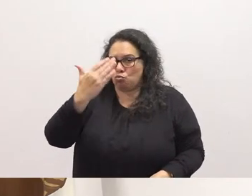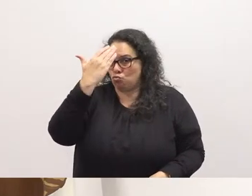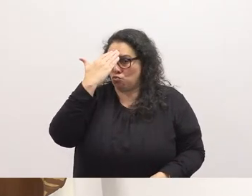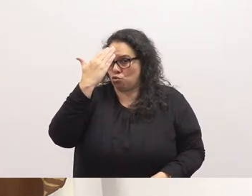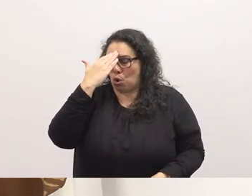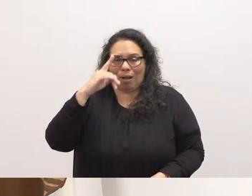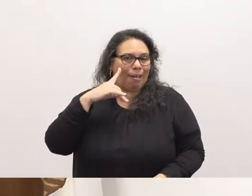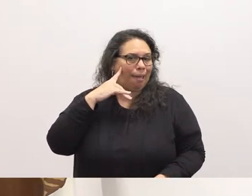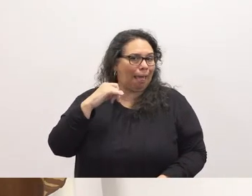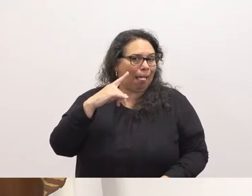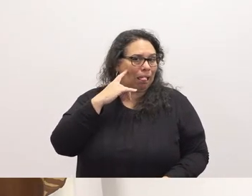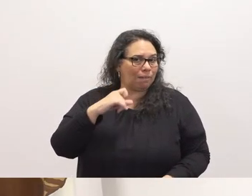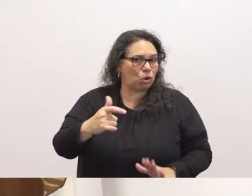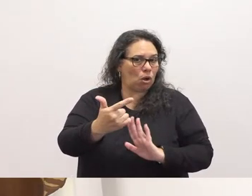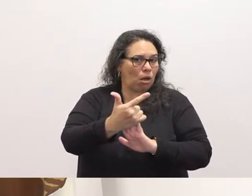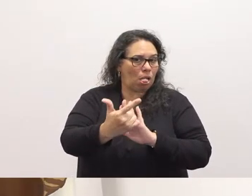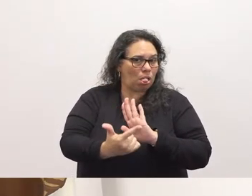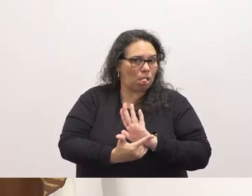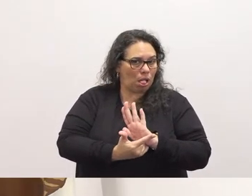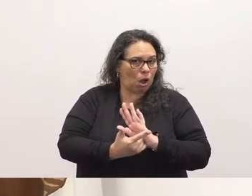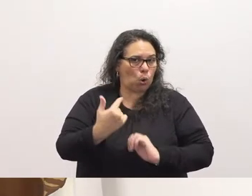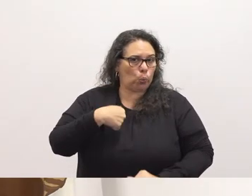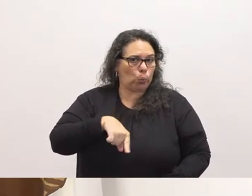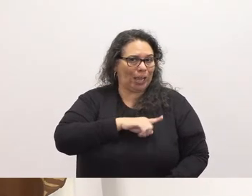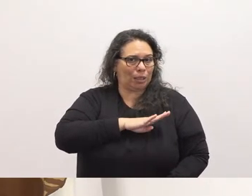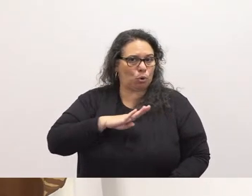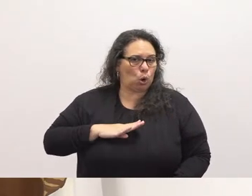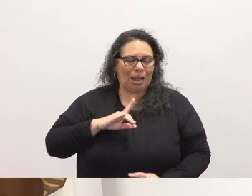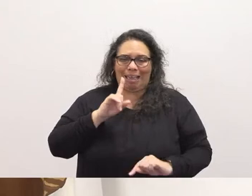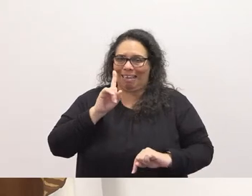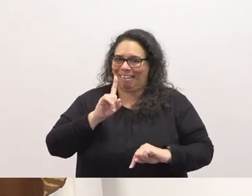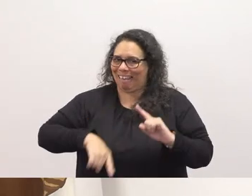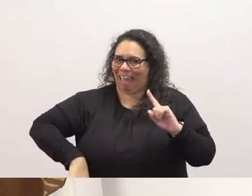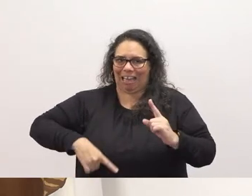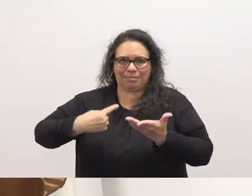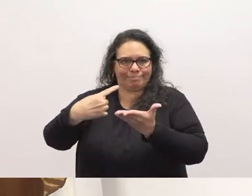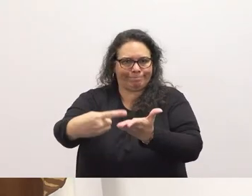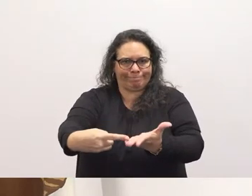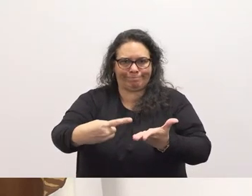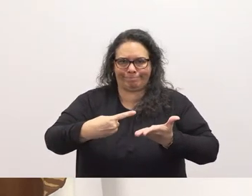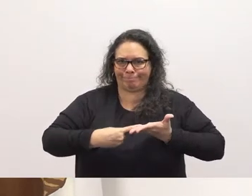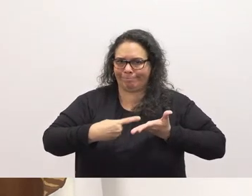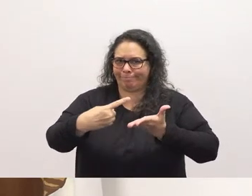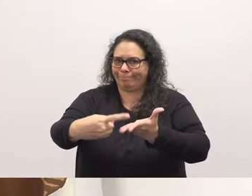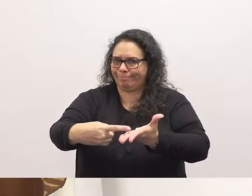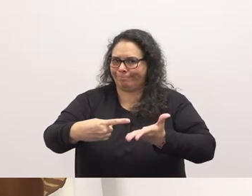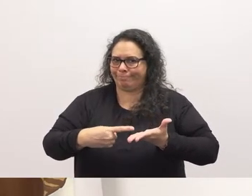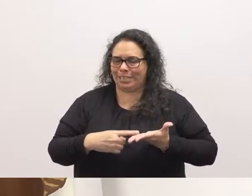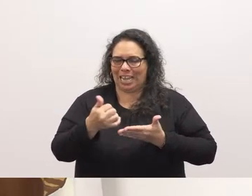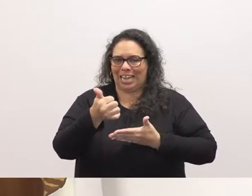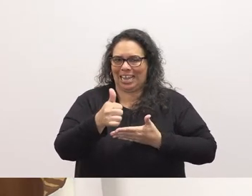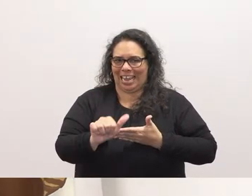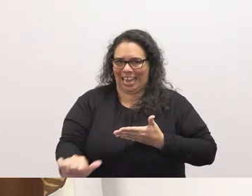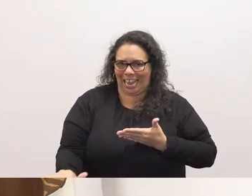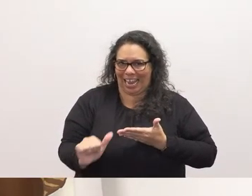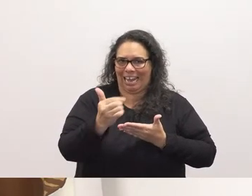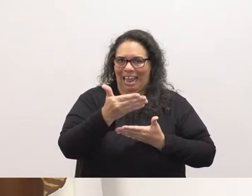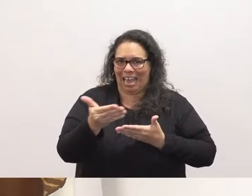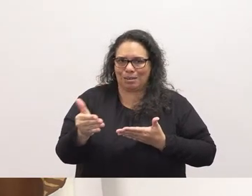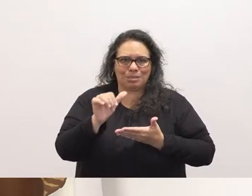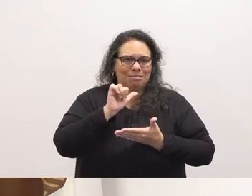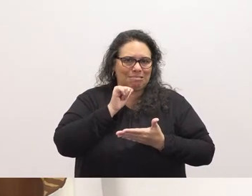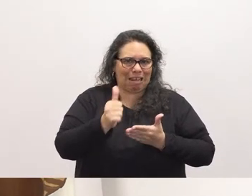due to California law, we, the board, cannot enter into a discussion on any items not listed on the